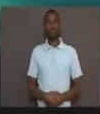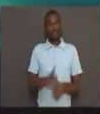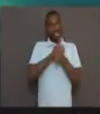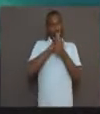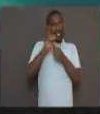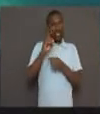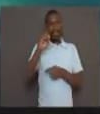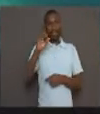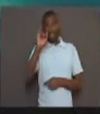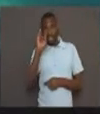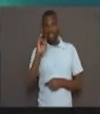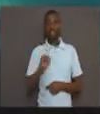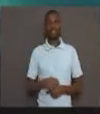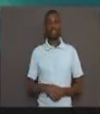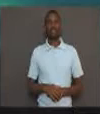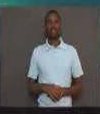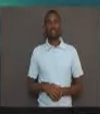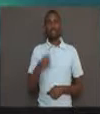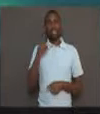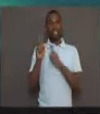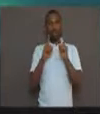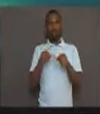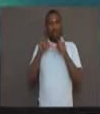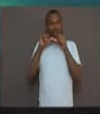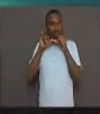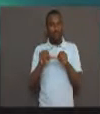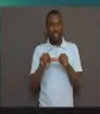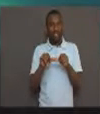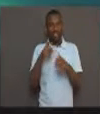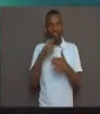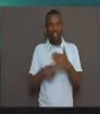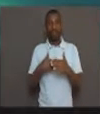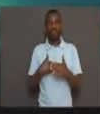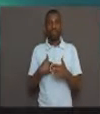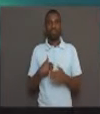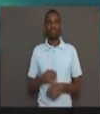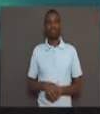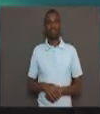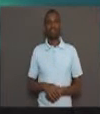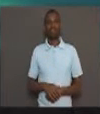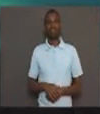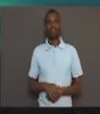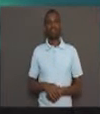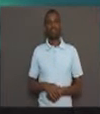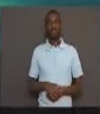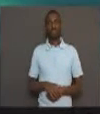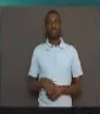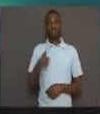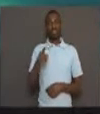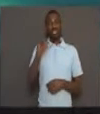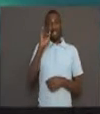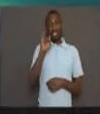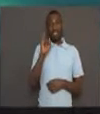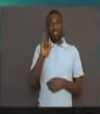Direct current has a constant value and is a type of current obtained